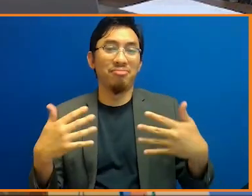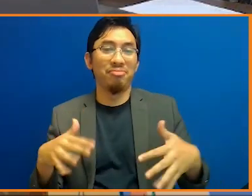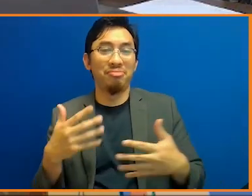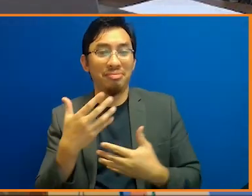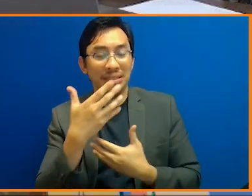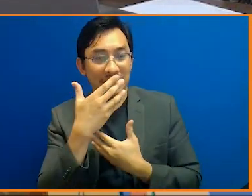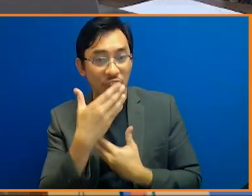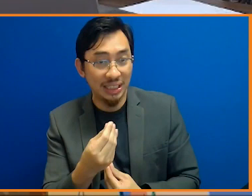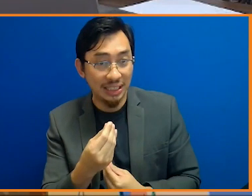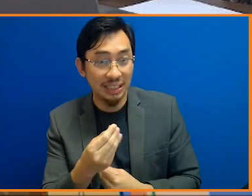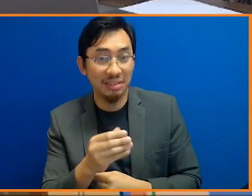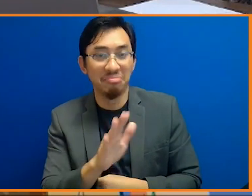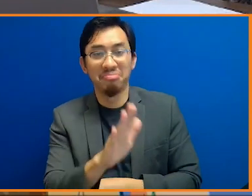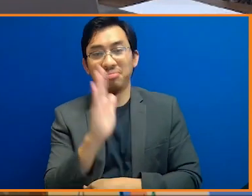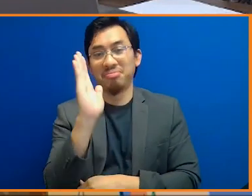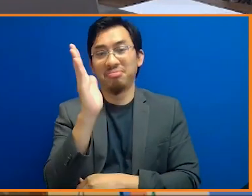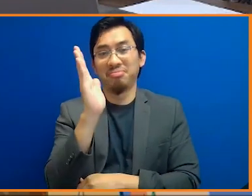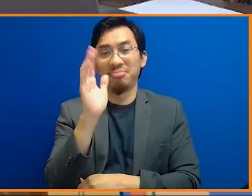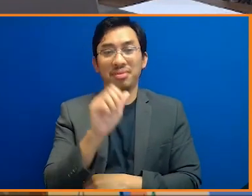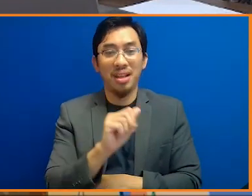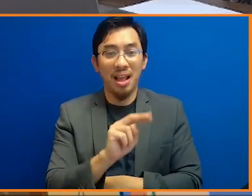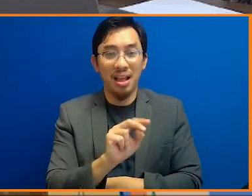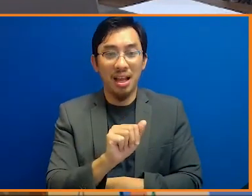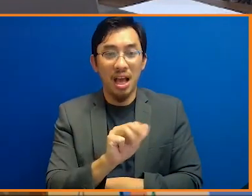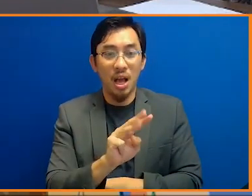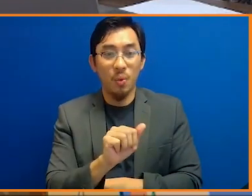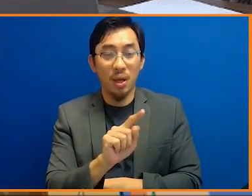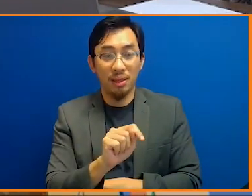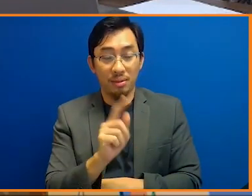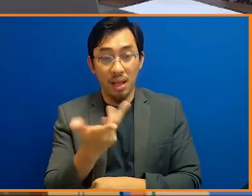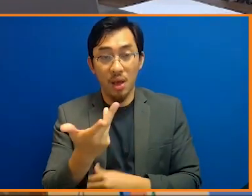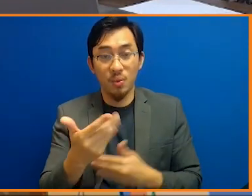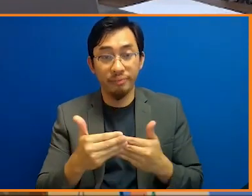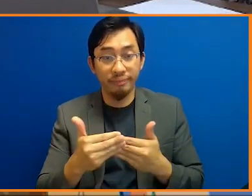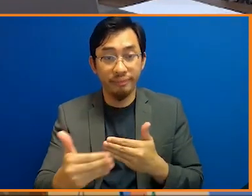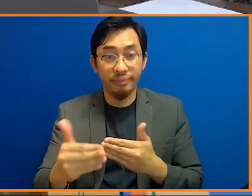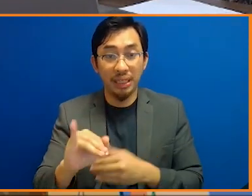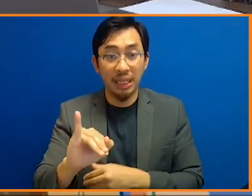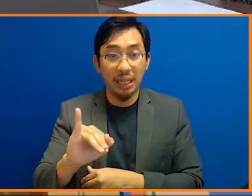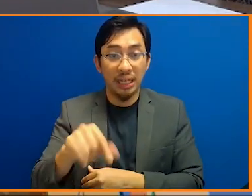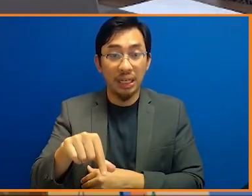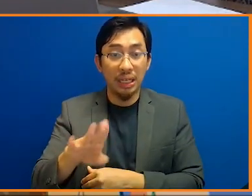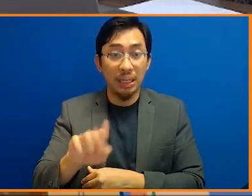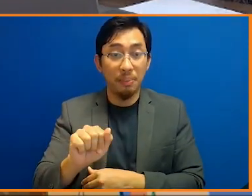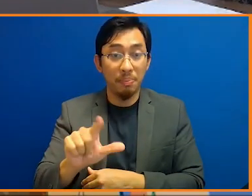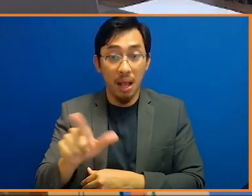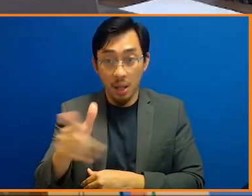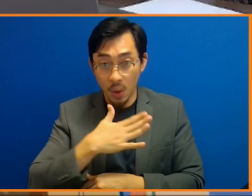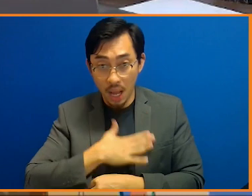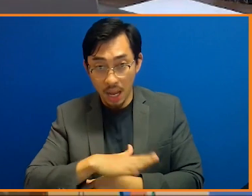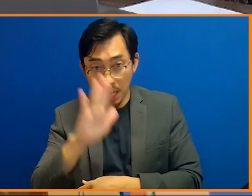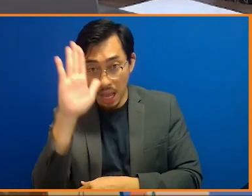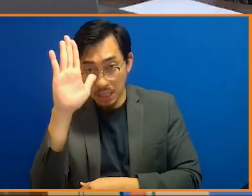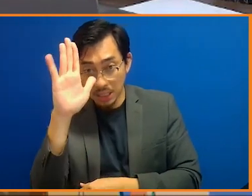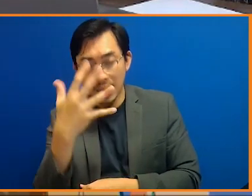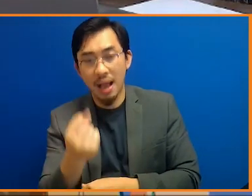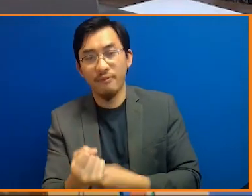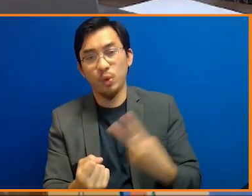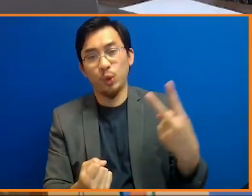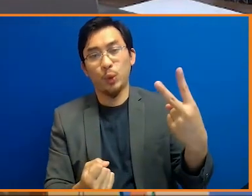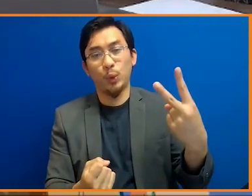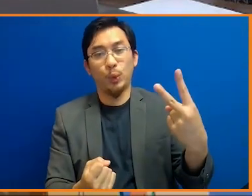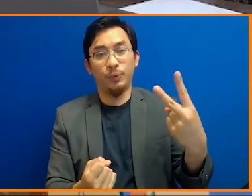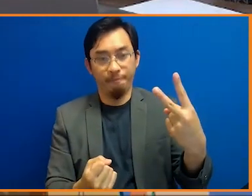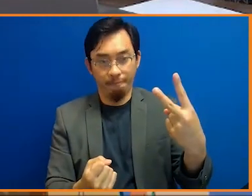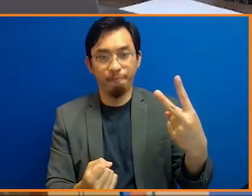hand. I think it's very interesting for your talk, Professor Anawat. We can continue with Iqbal Aziz. You want Yeah, to ask please. at the Maybe later? one